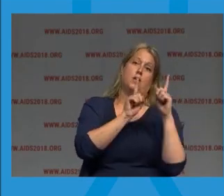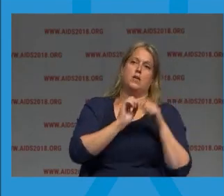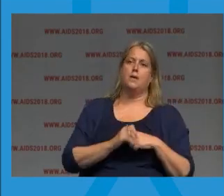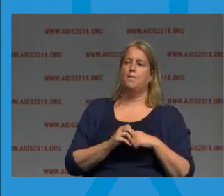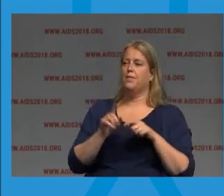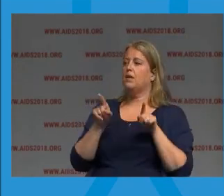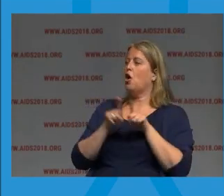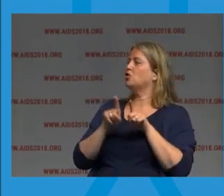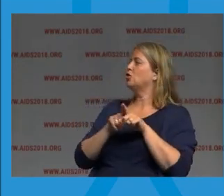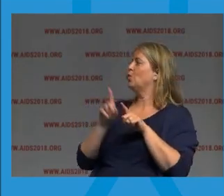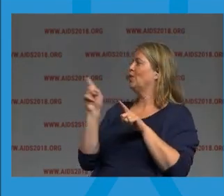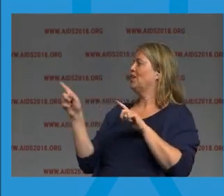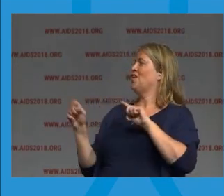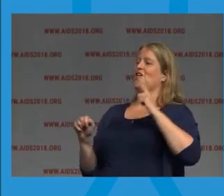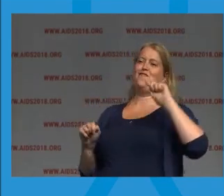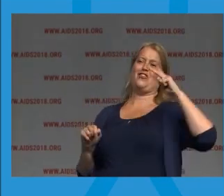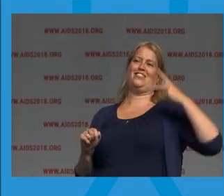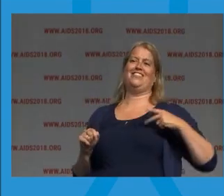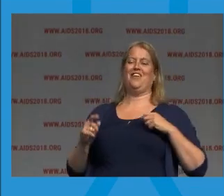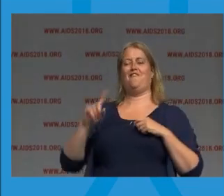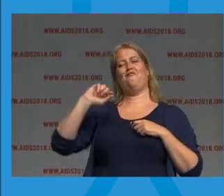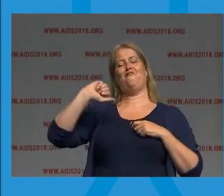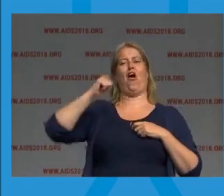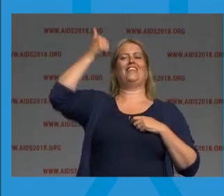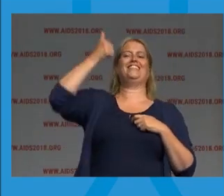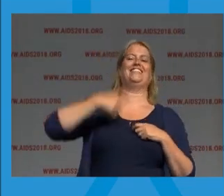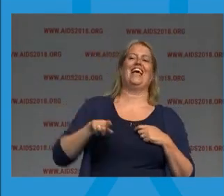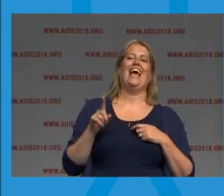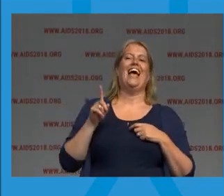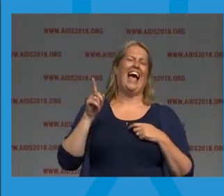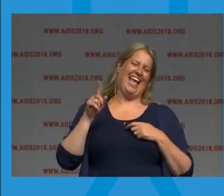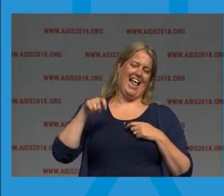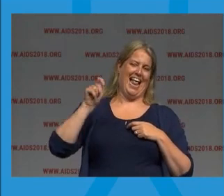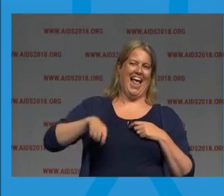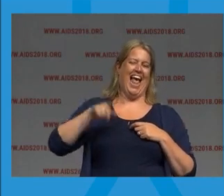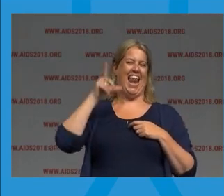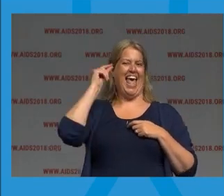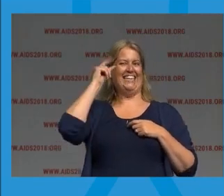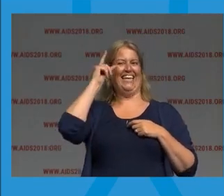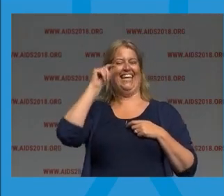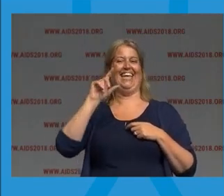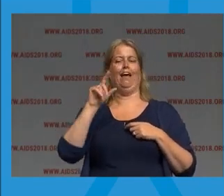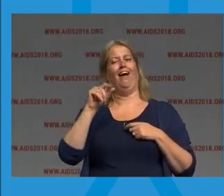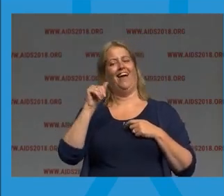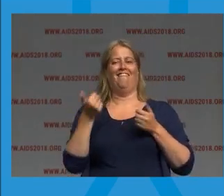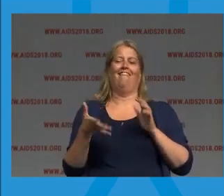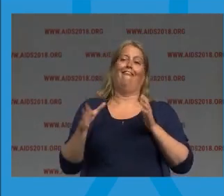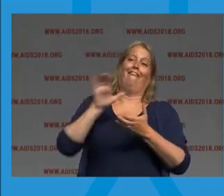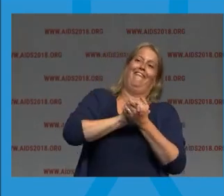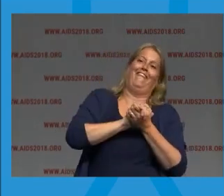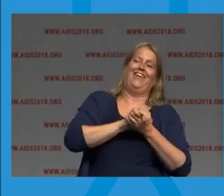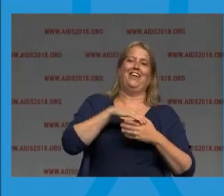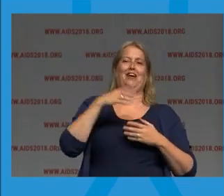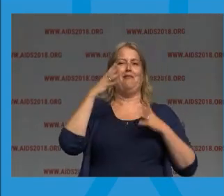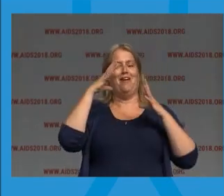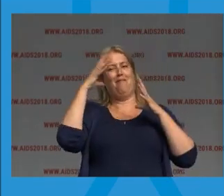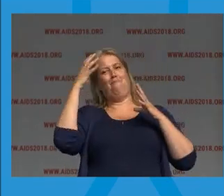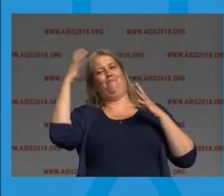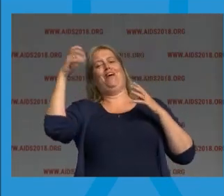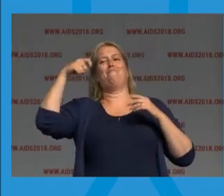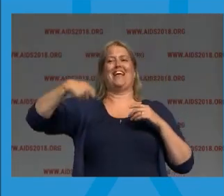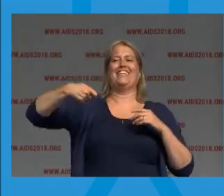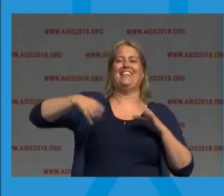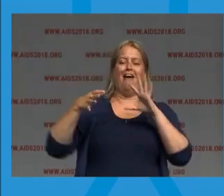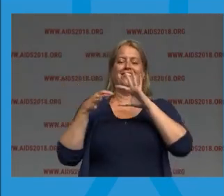communicate to the First Ladies, of whom we've learned do not need an appointment to the heads of state, that you would be able to raise these